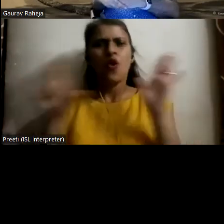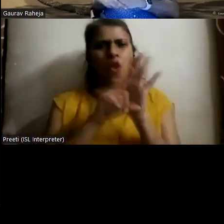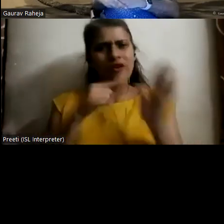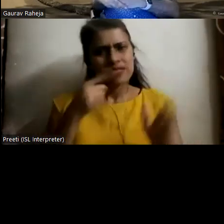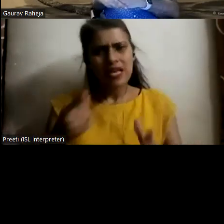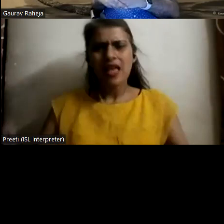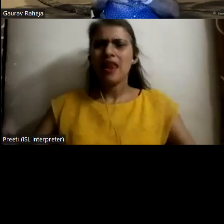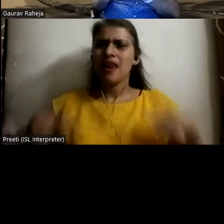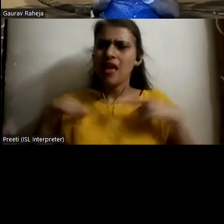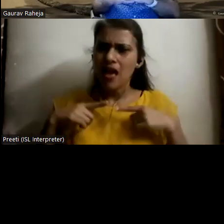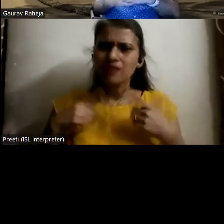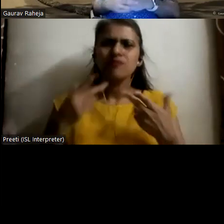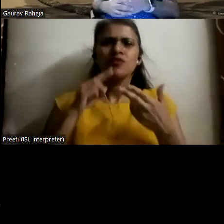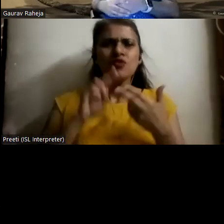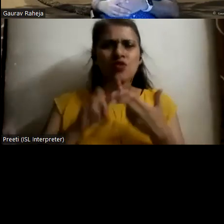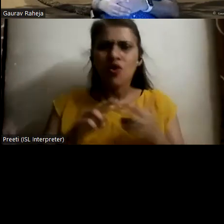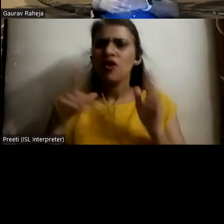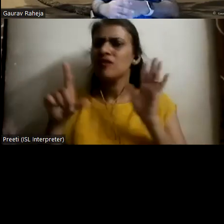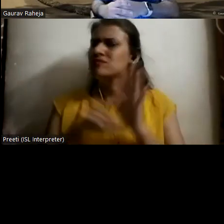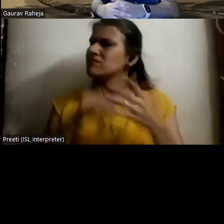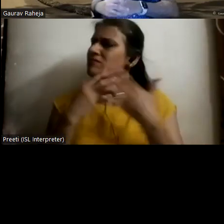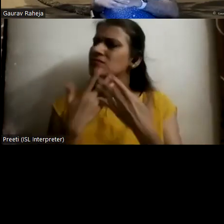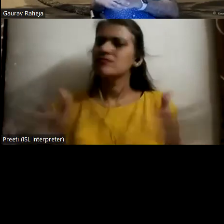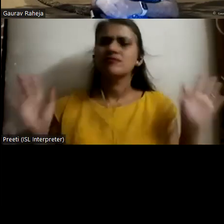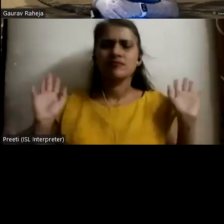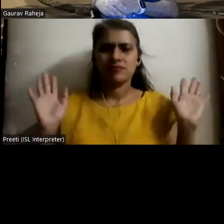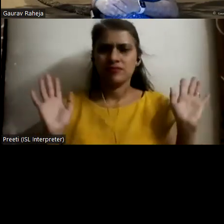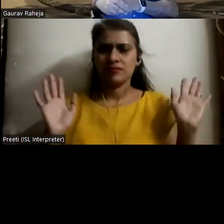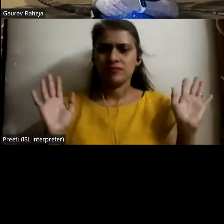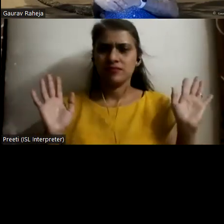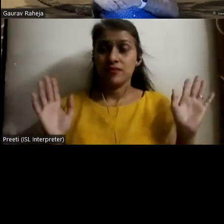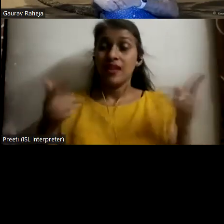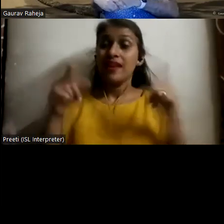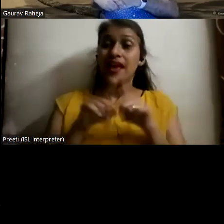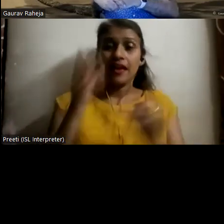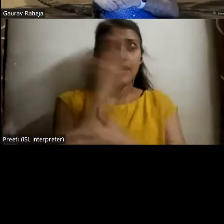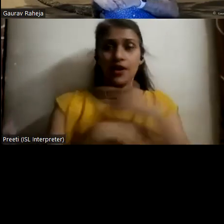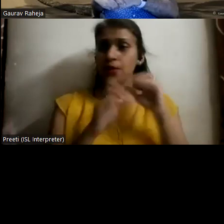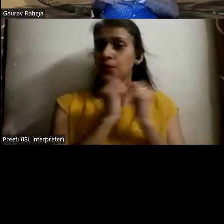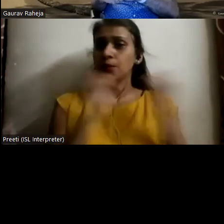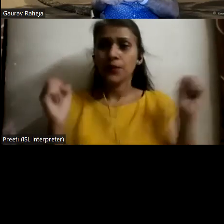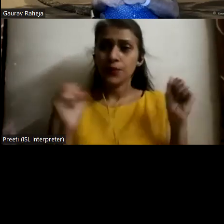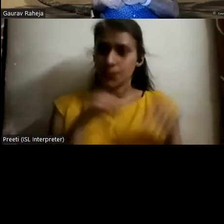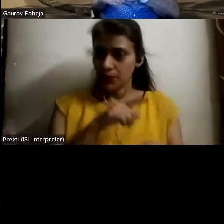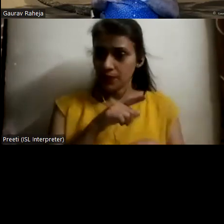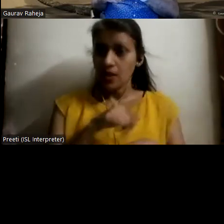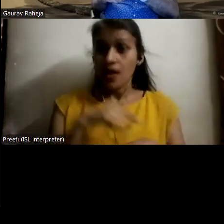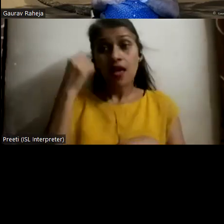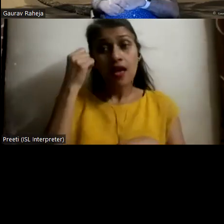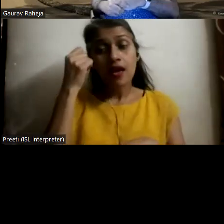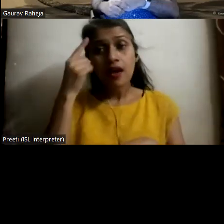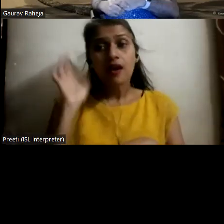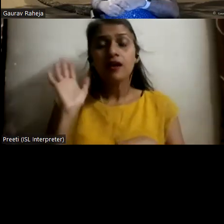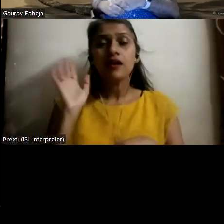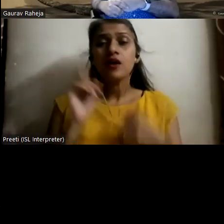us. Those of us who are able-bodied today must understand one single